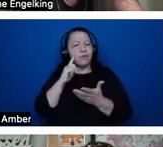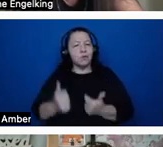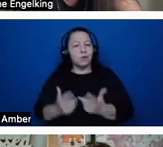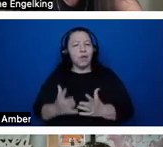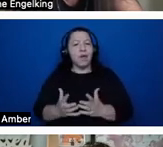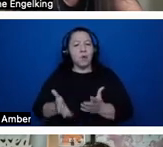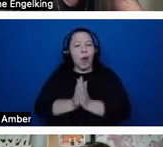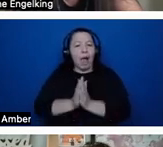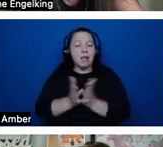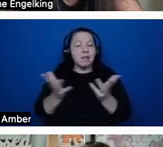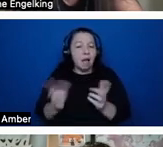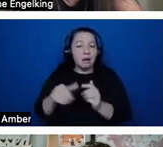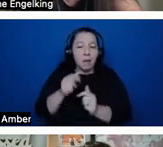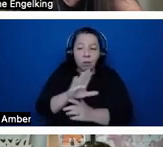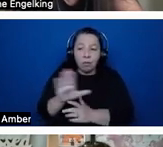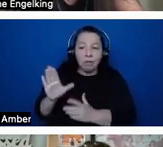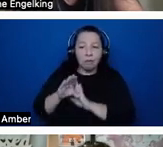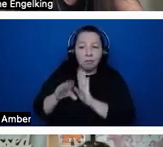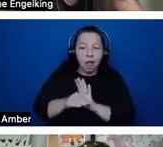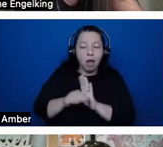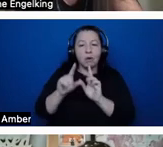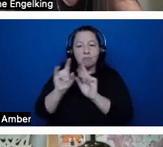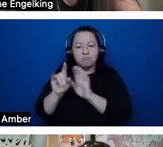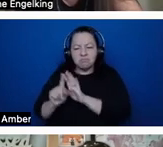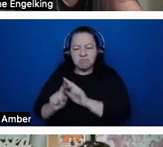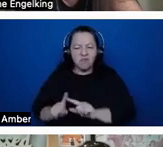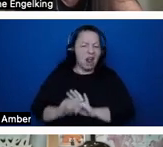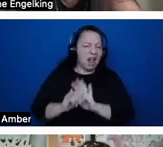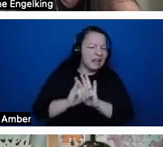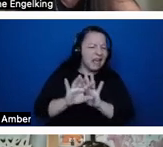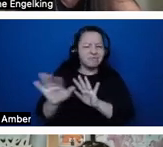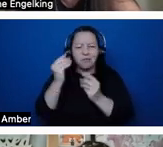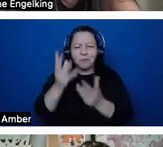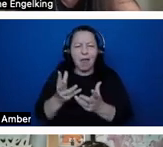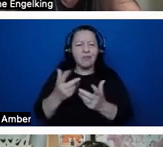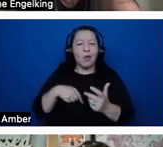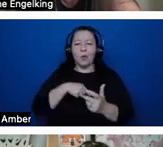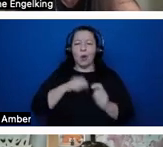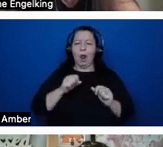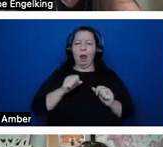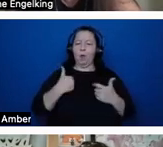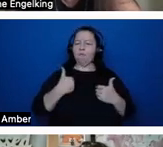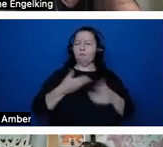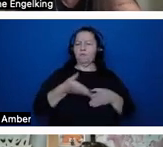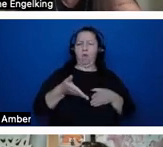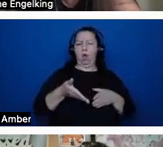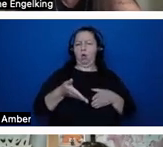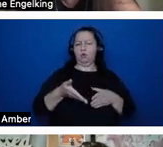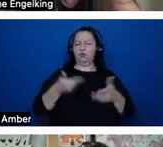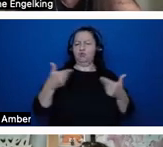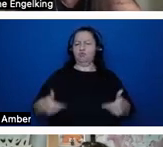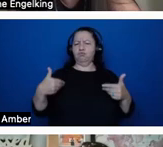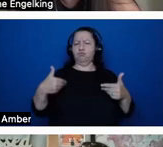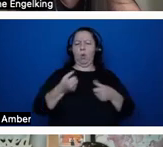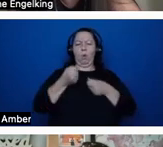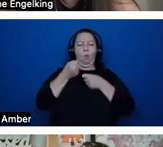a lot about their different parts of their identity. And we get to be professionals and we get to kind of hold those things back, right? For the sake